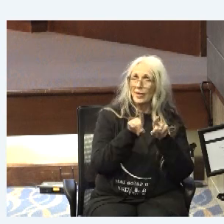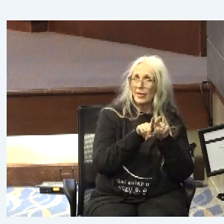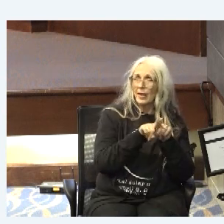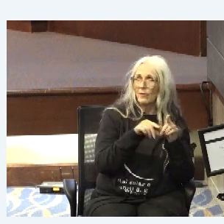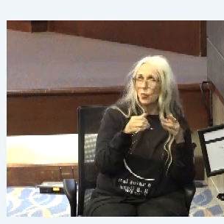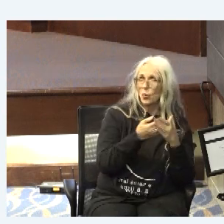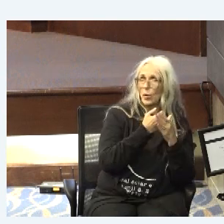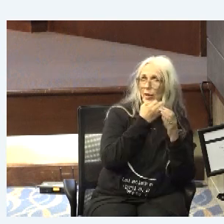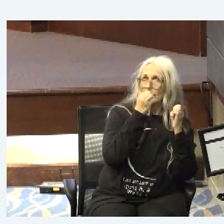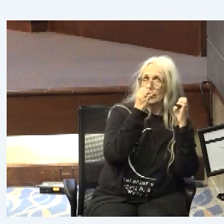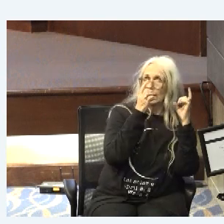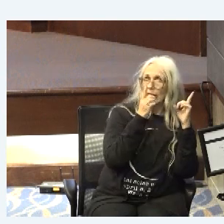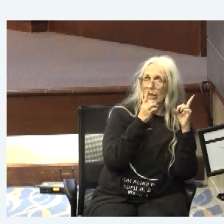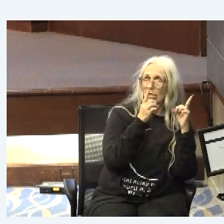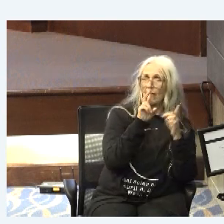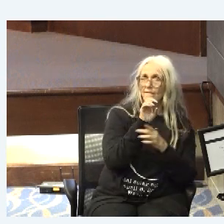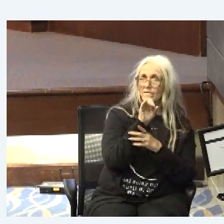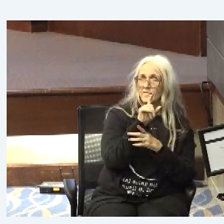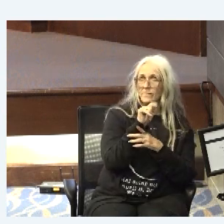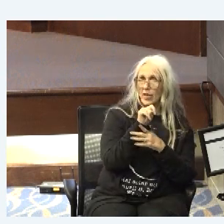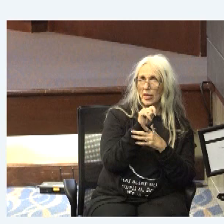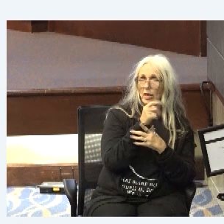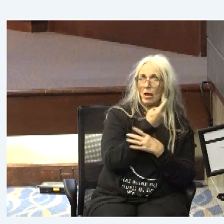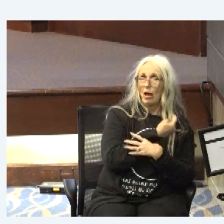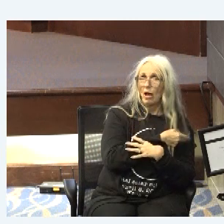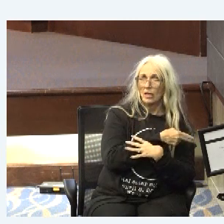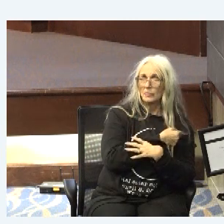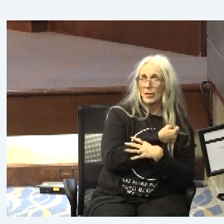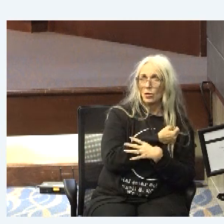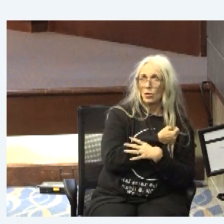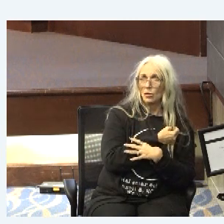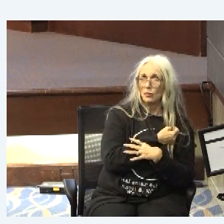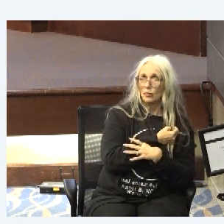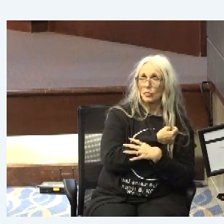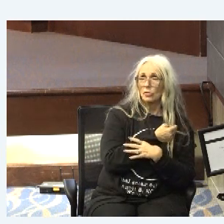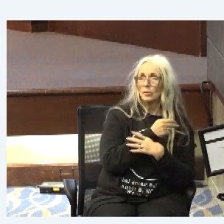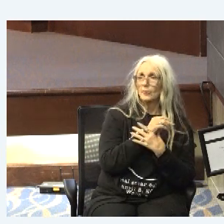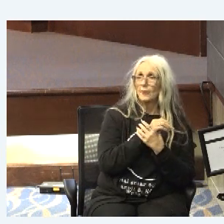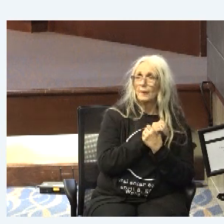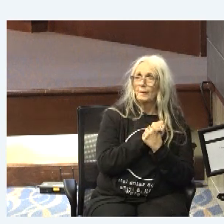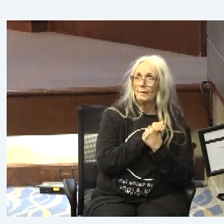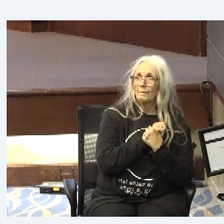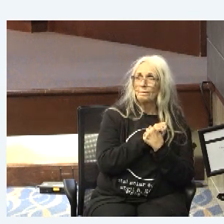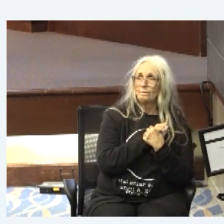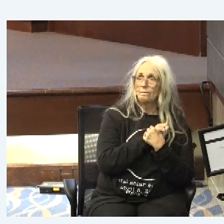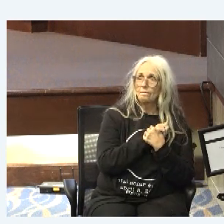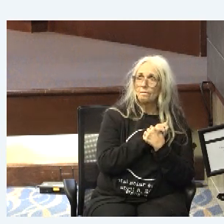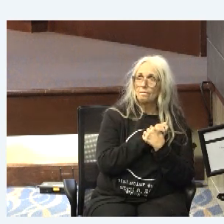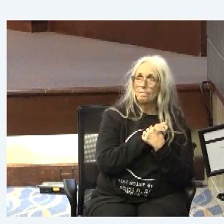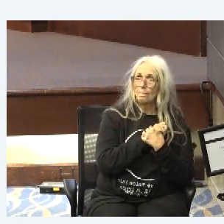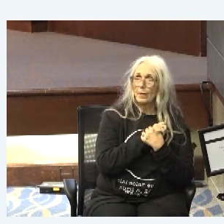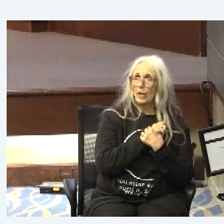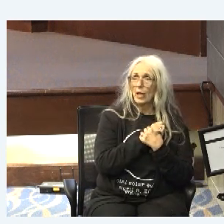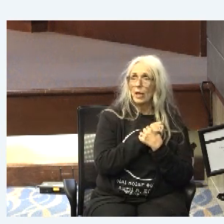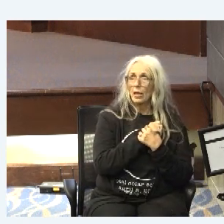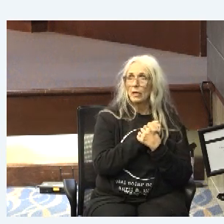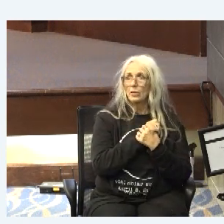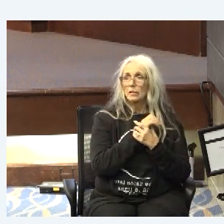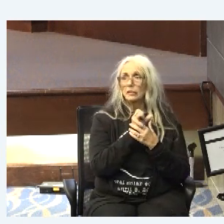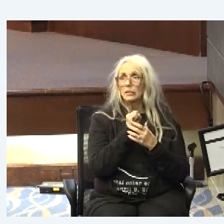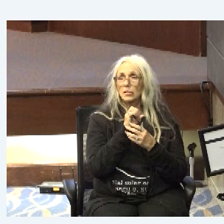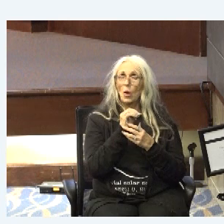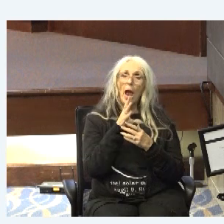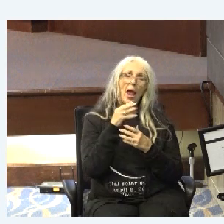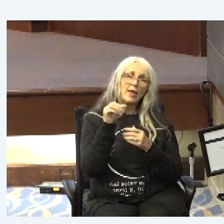education center and veterinary hospital. It's worth at least touching on the schedule